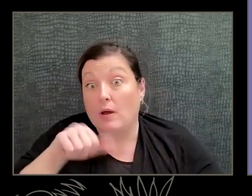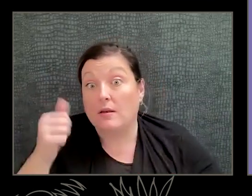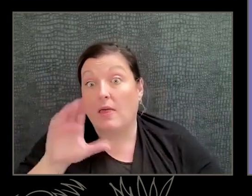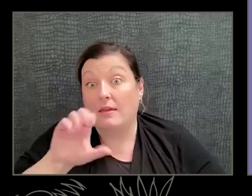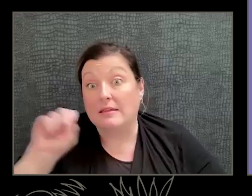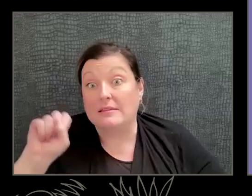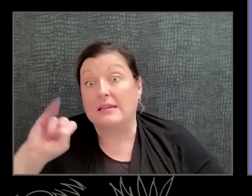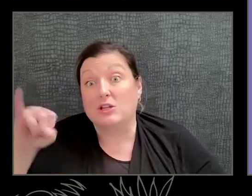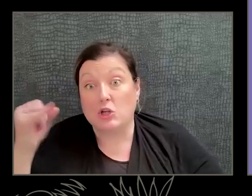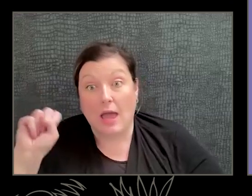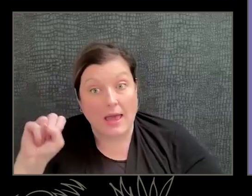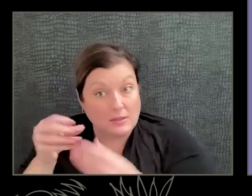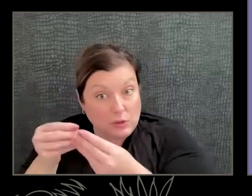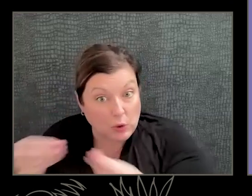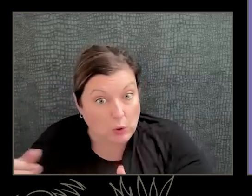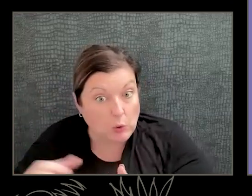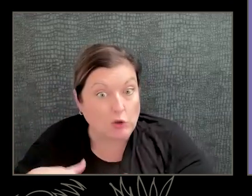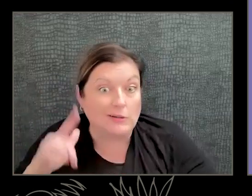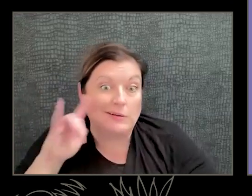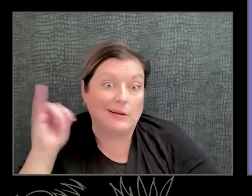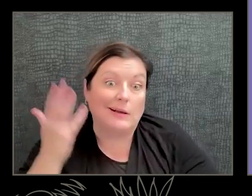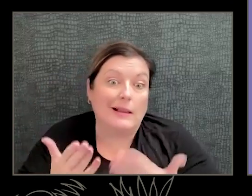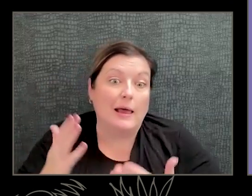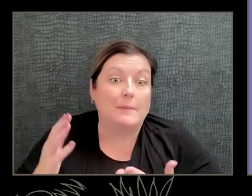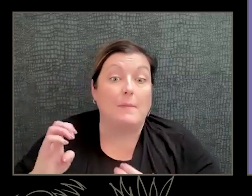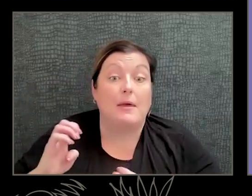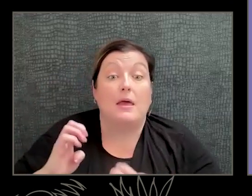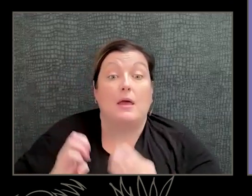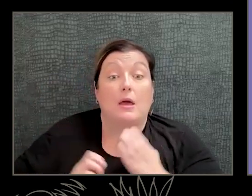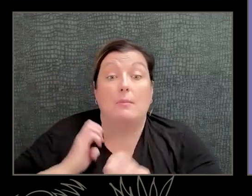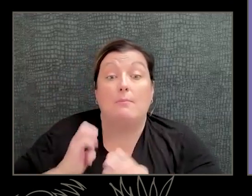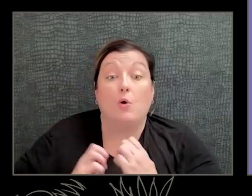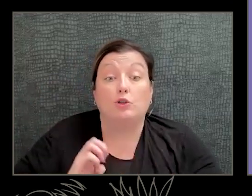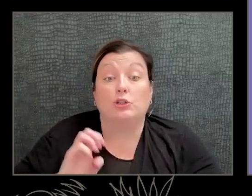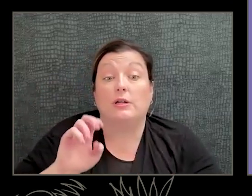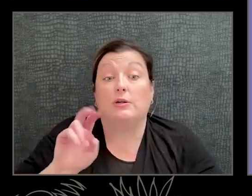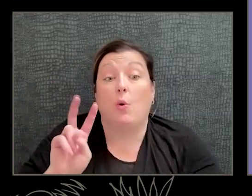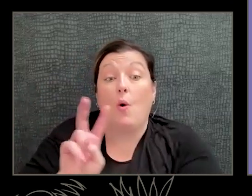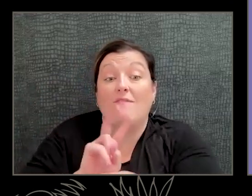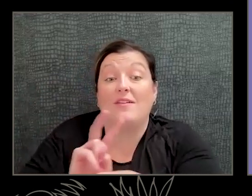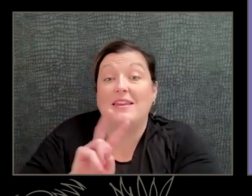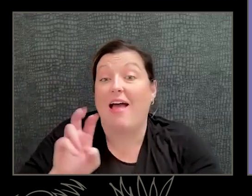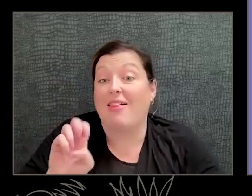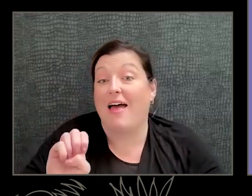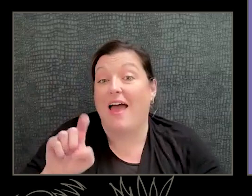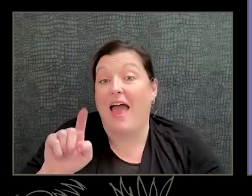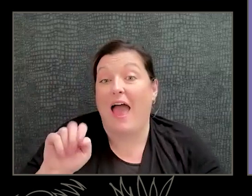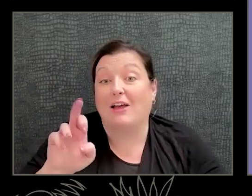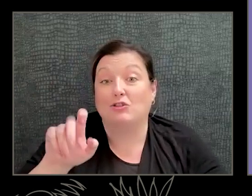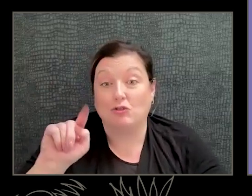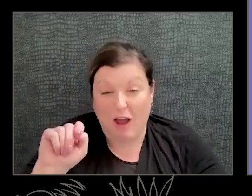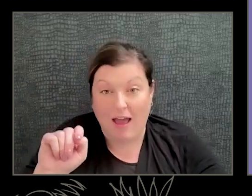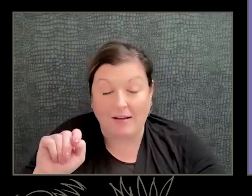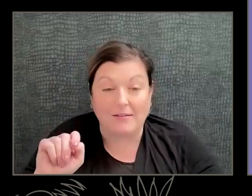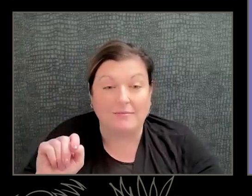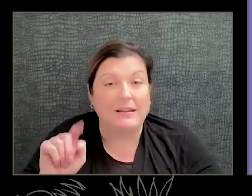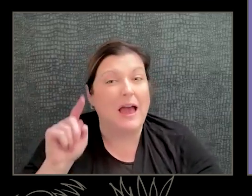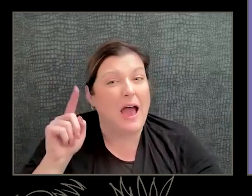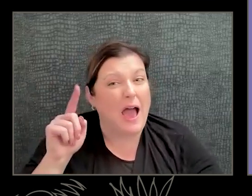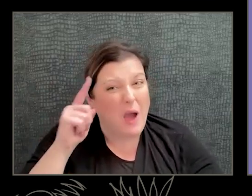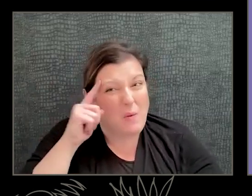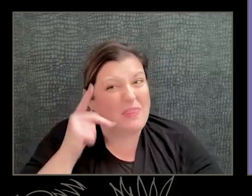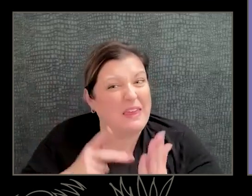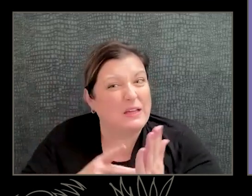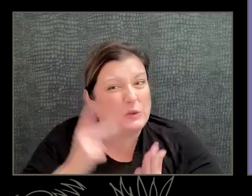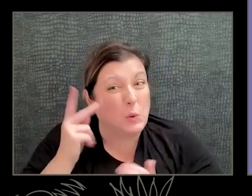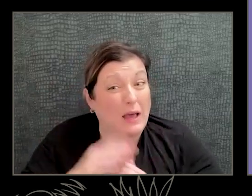CSS and JS solution, like maybe Emotion or Vanilla Extract, I would think twice about whether you actually need it